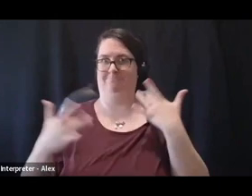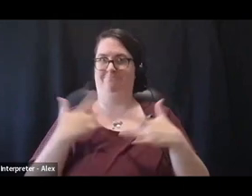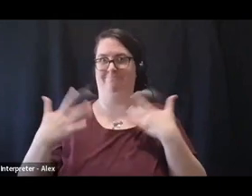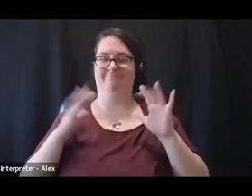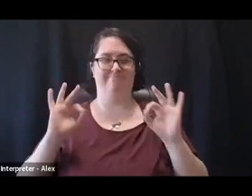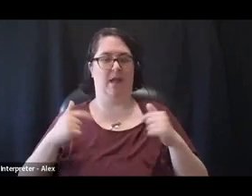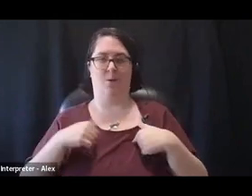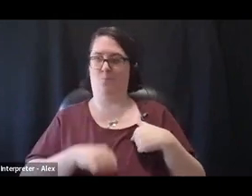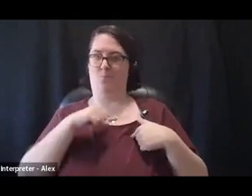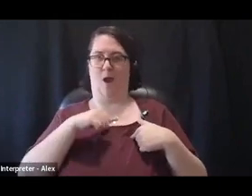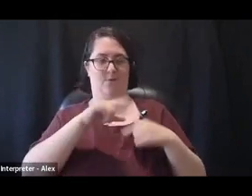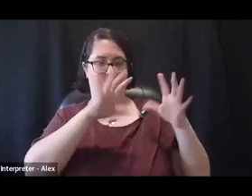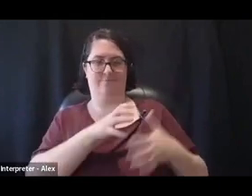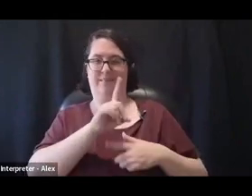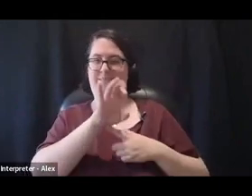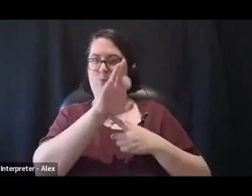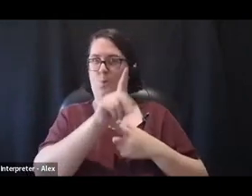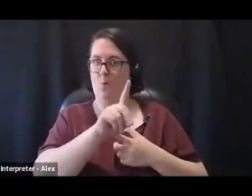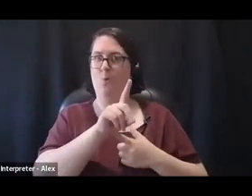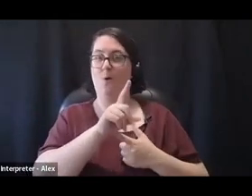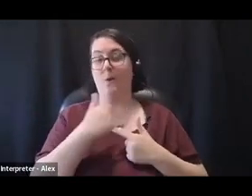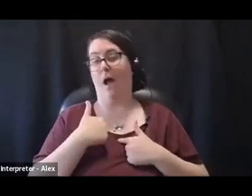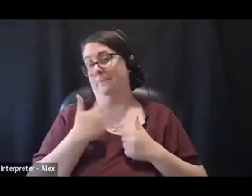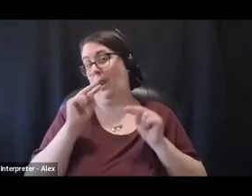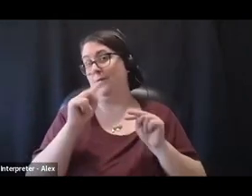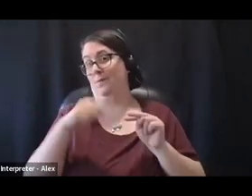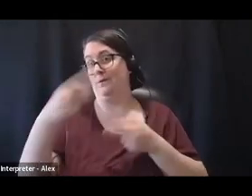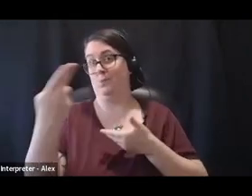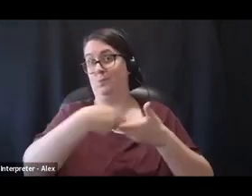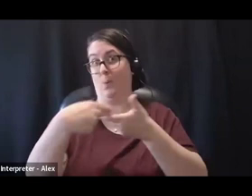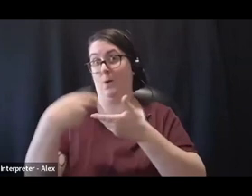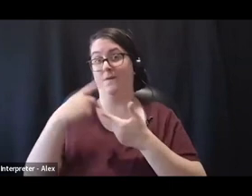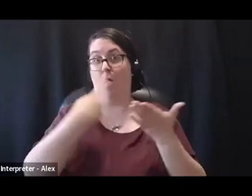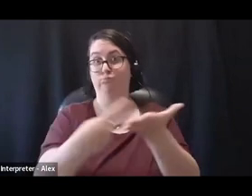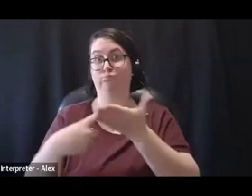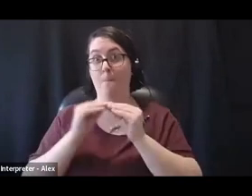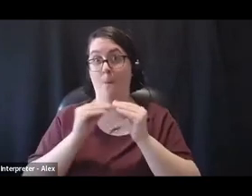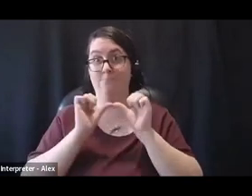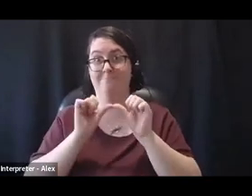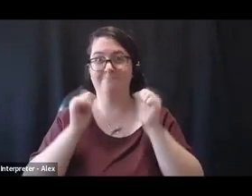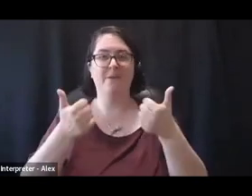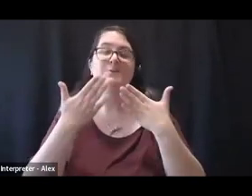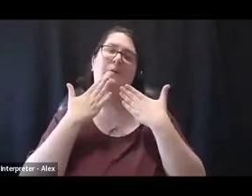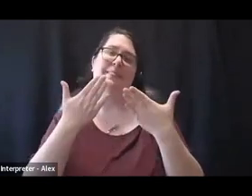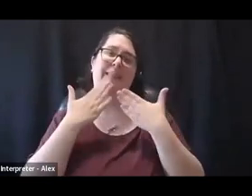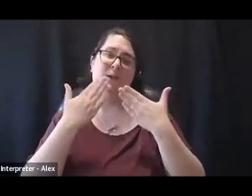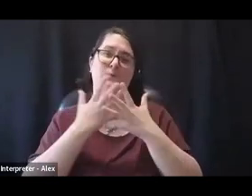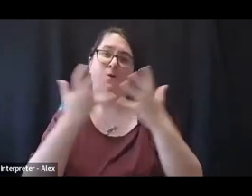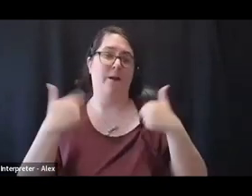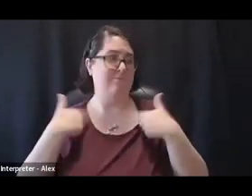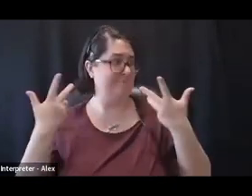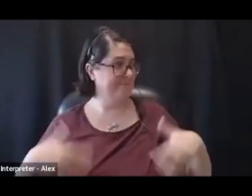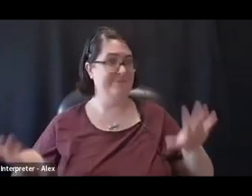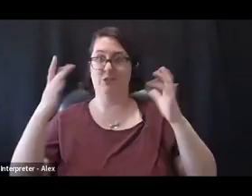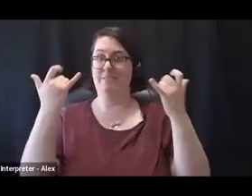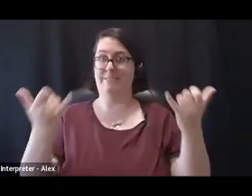I'm proud of our Discord, and I'd love to see you all join us for a conversation. So that's it for me. That's it for